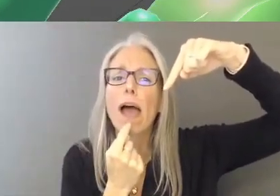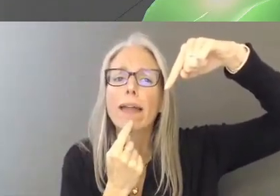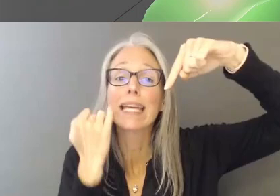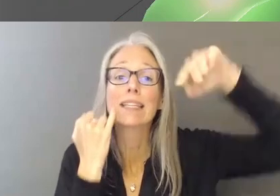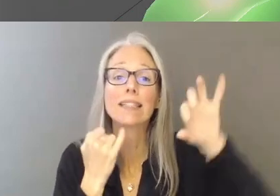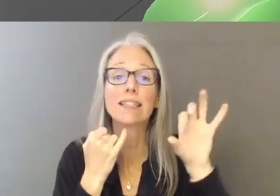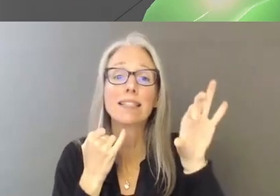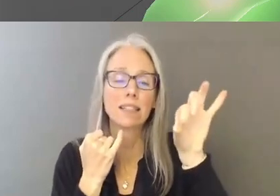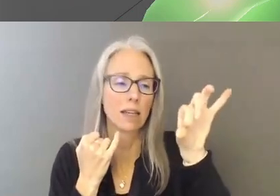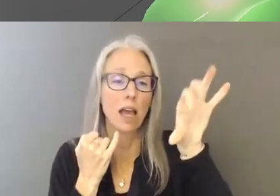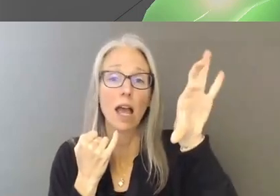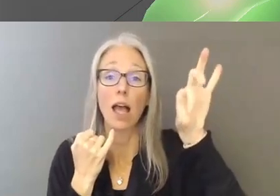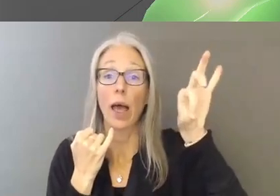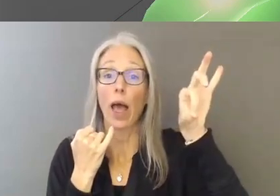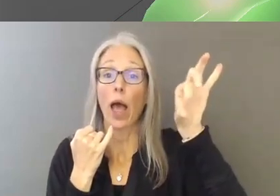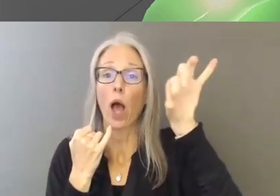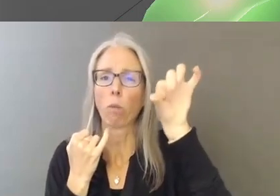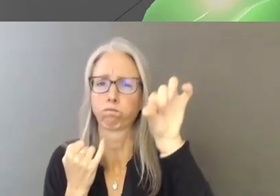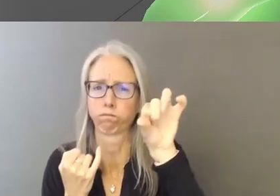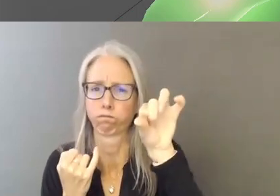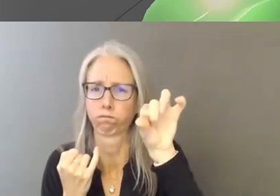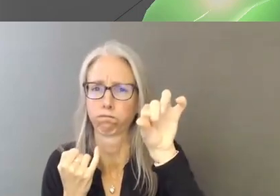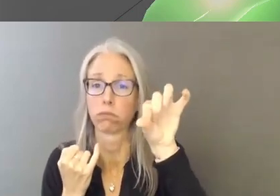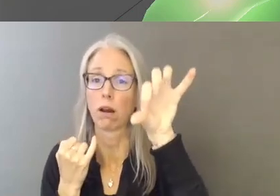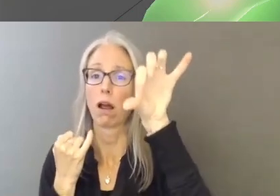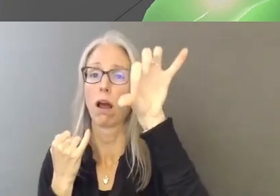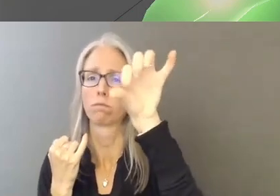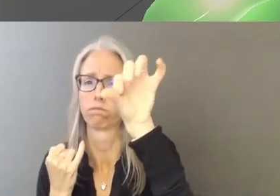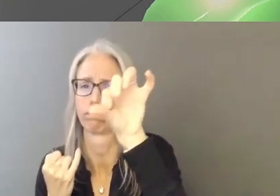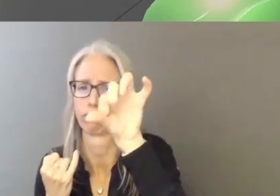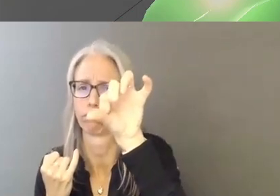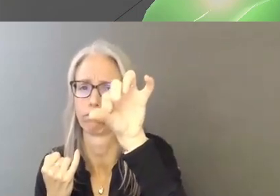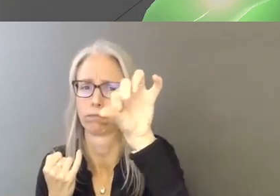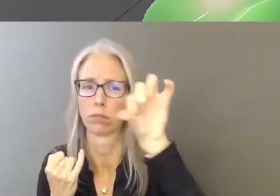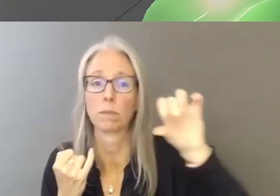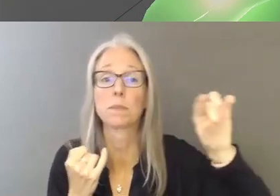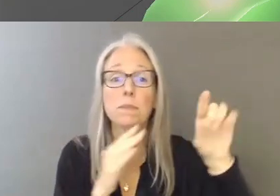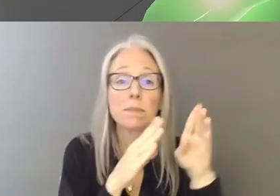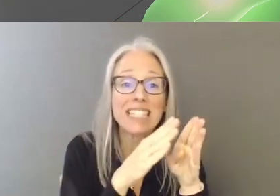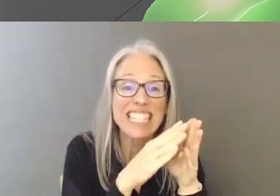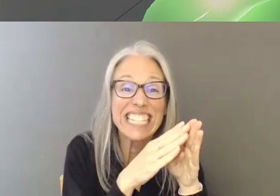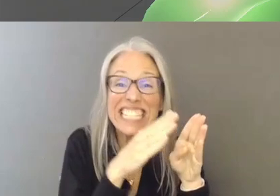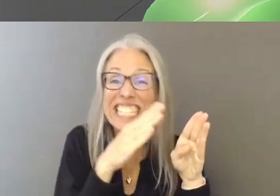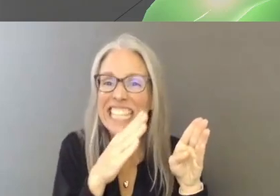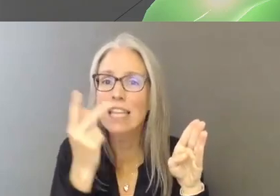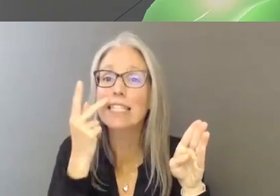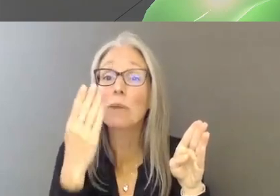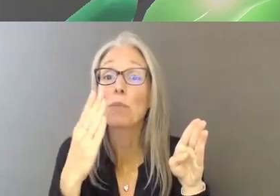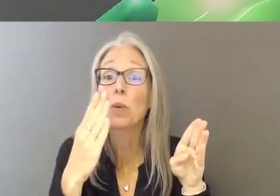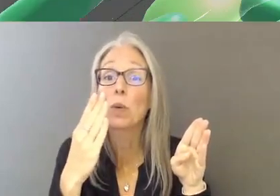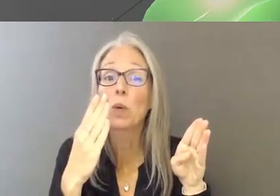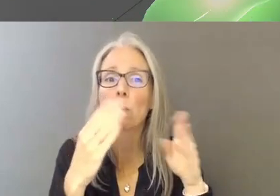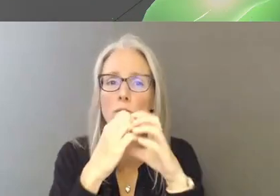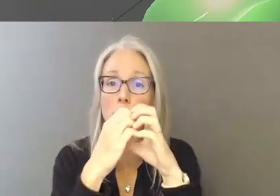duct. All the inflammation, all the strictures that kind of limit the flow there. And then right next to it, you see the blue arrow. That's